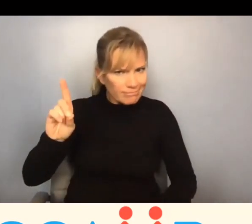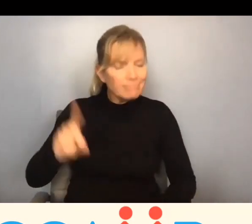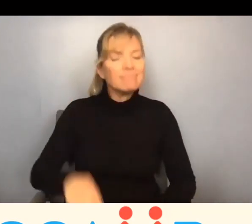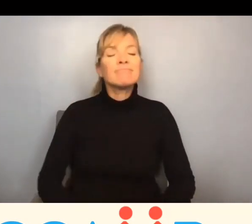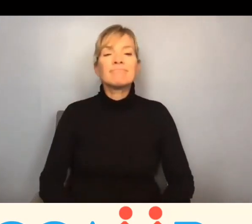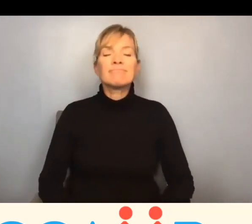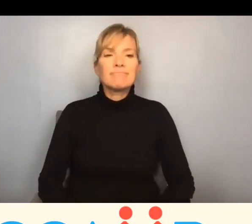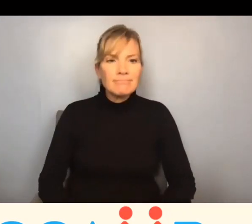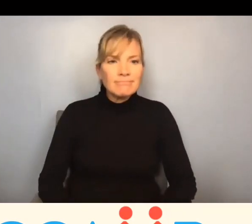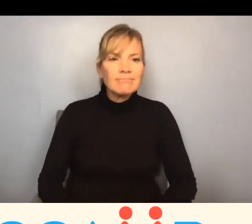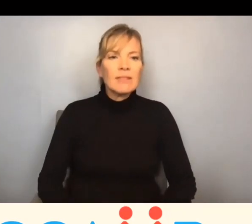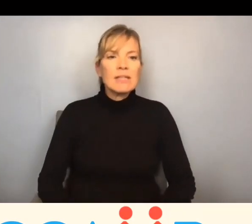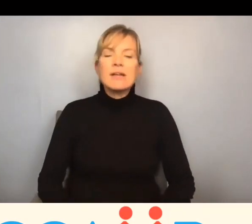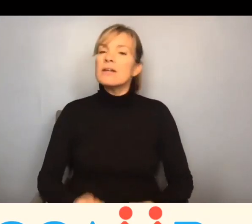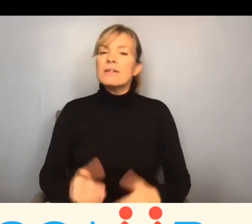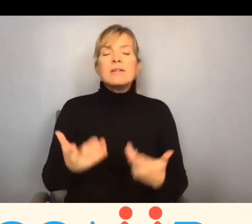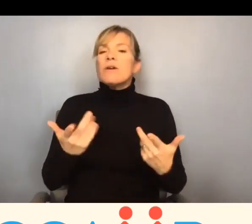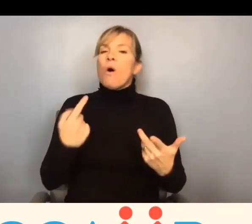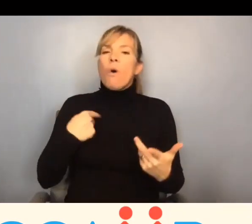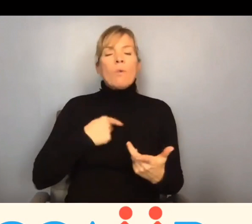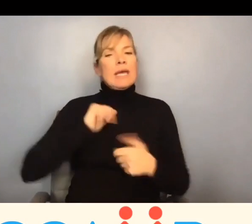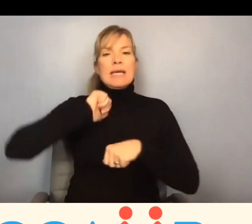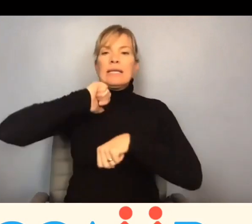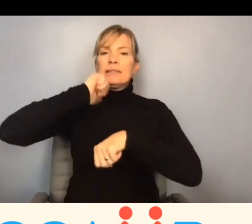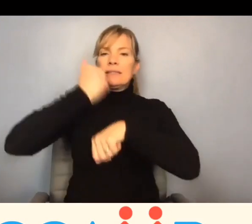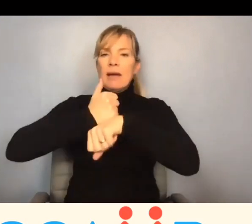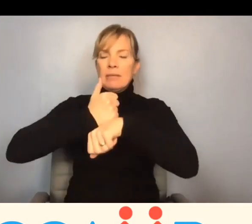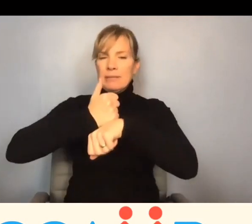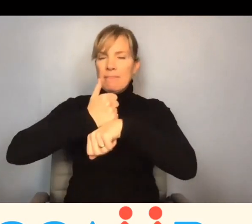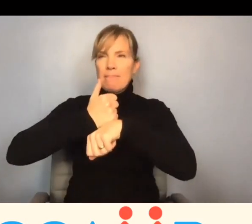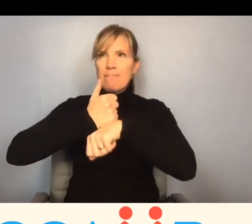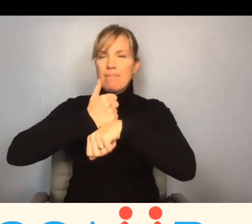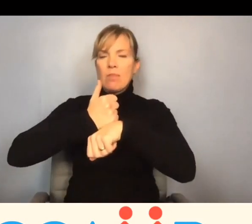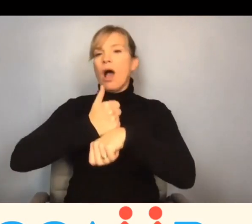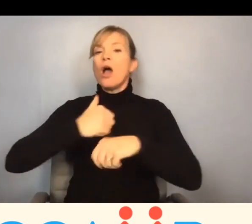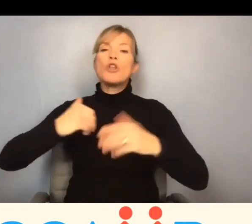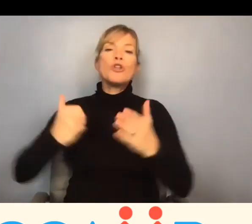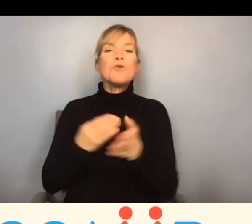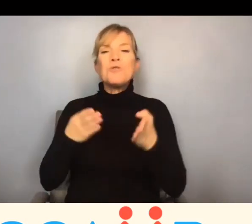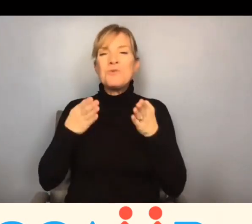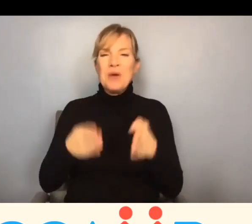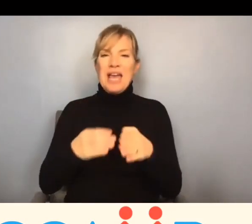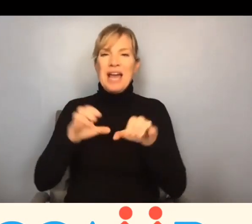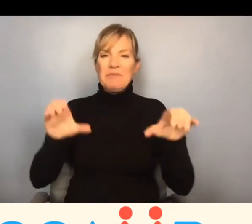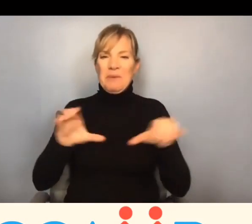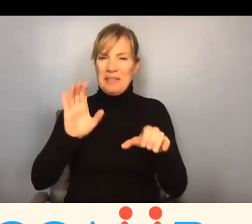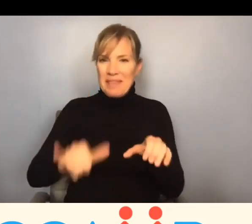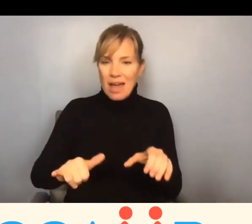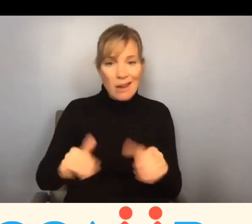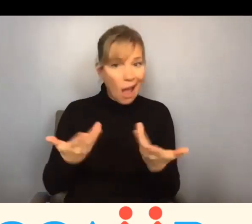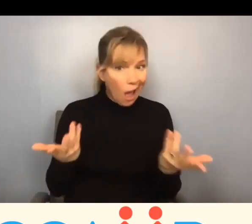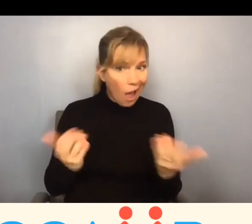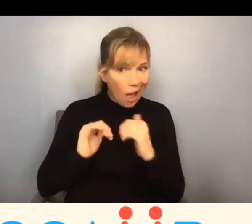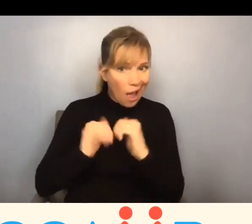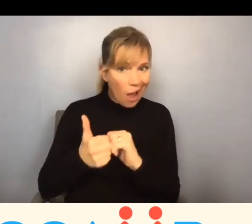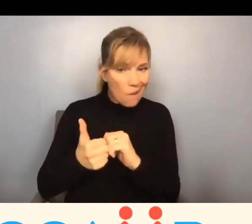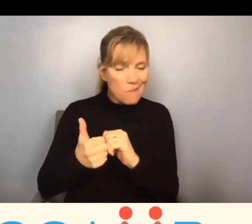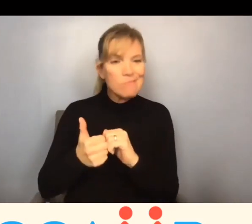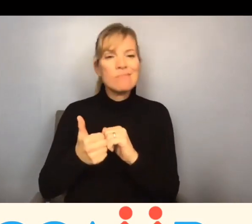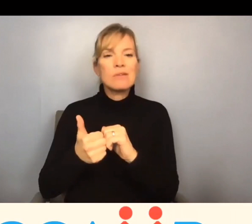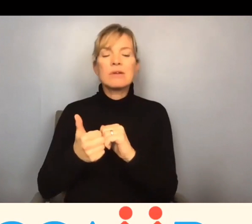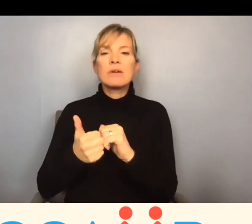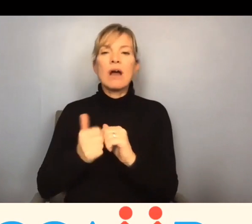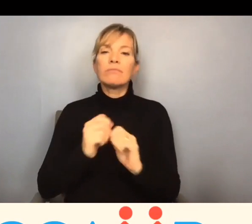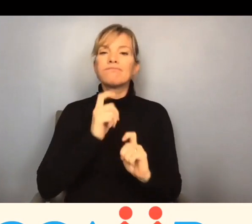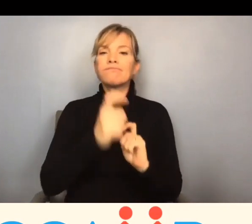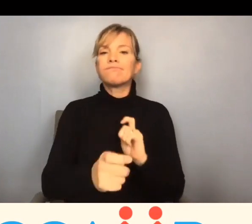disability. So we established a new way of doing that, and that was